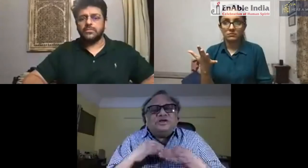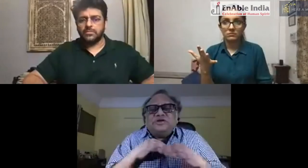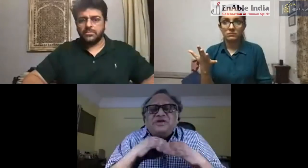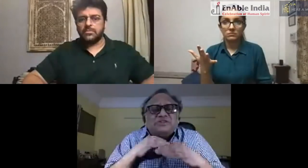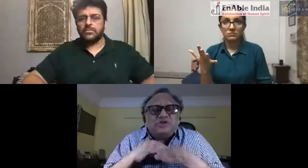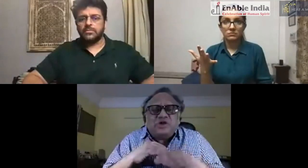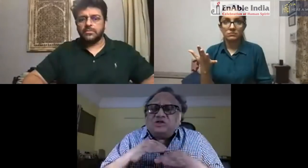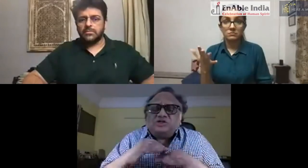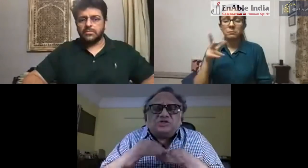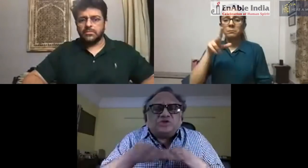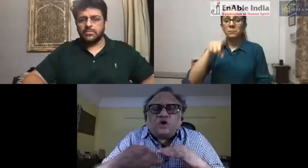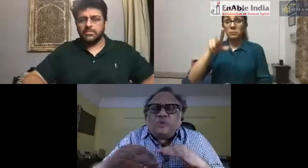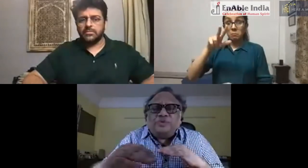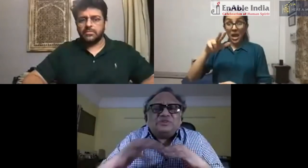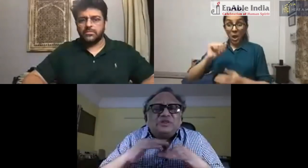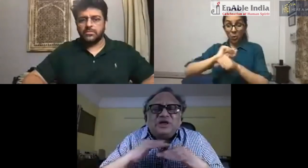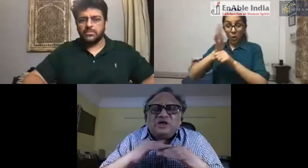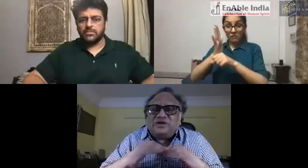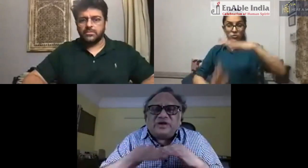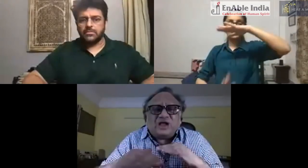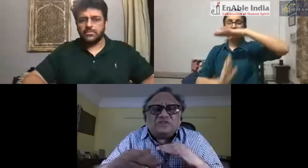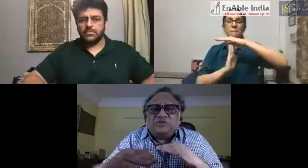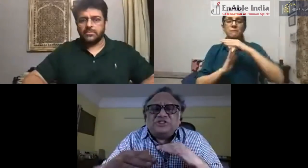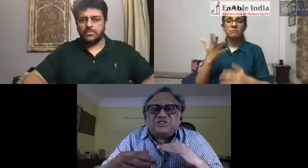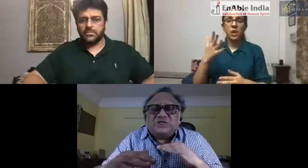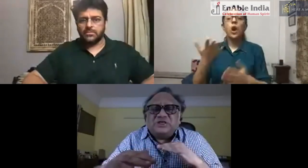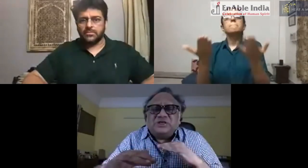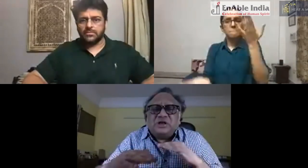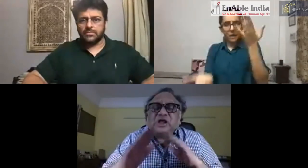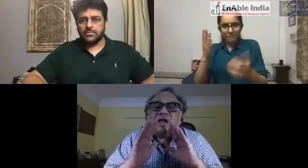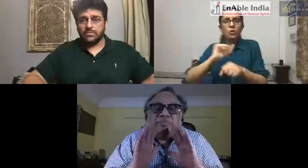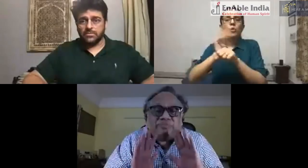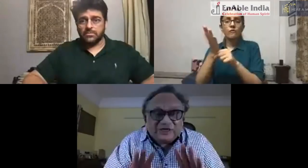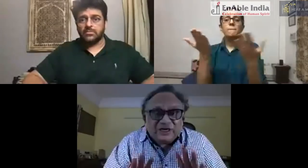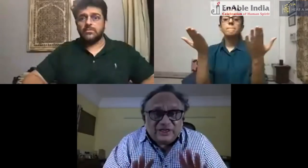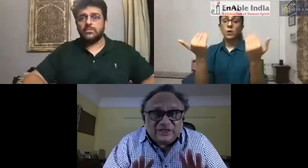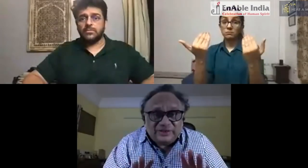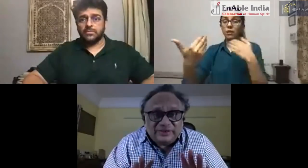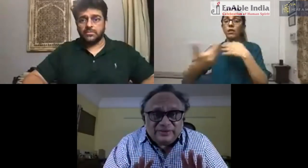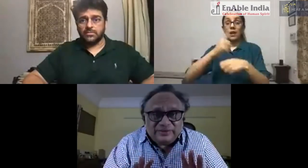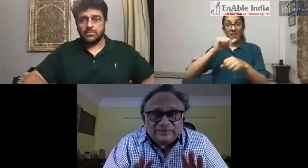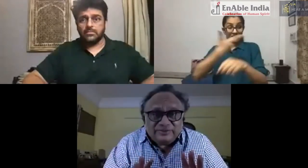It does not stop the transmission completely.